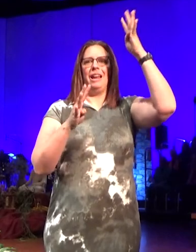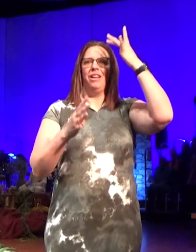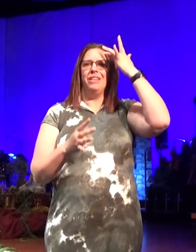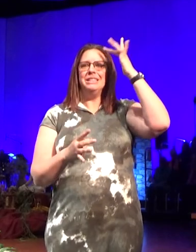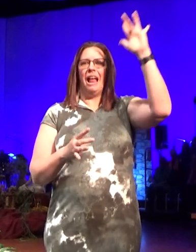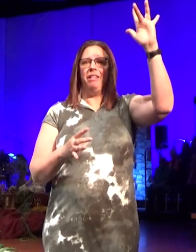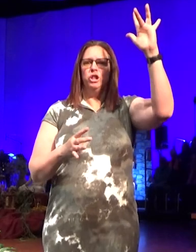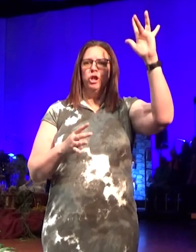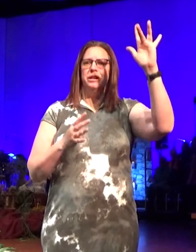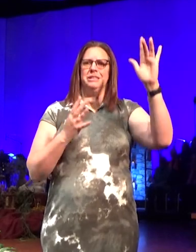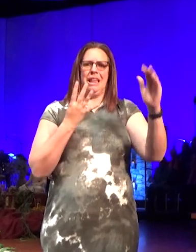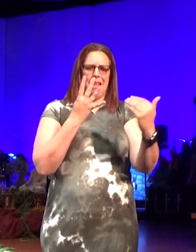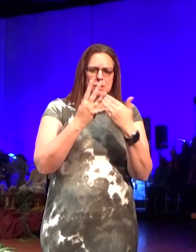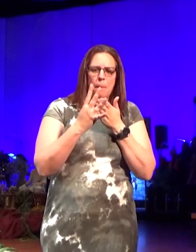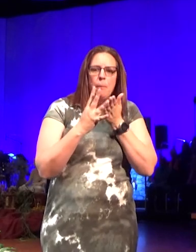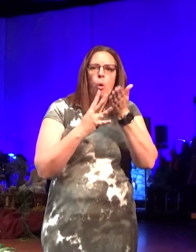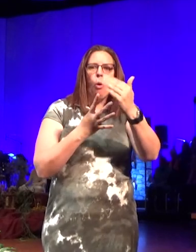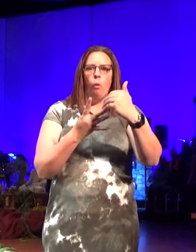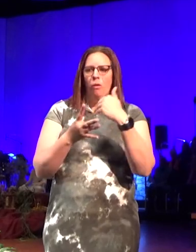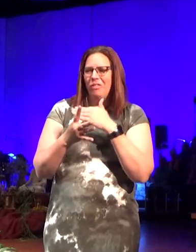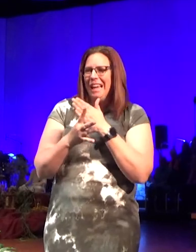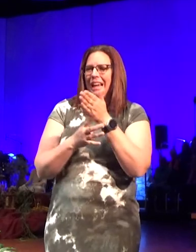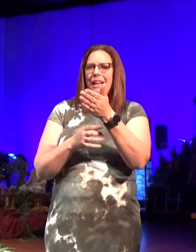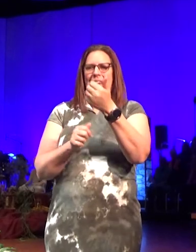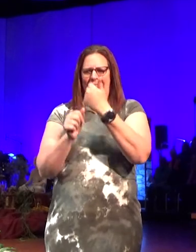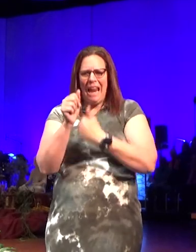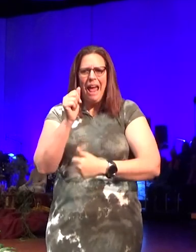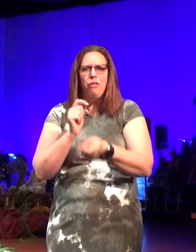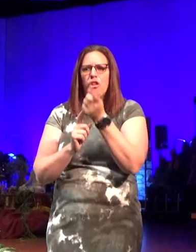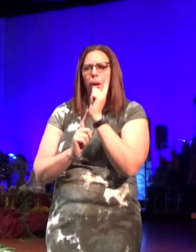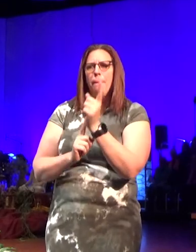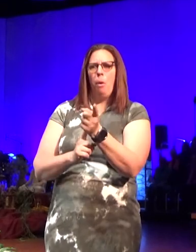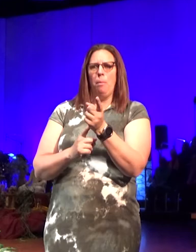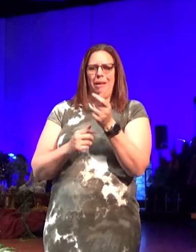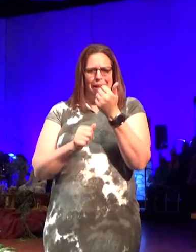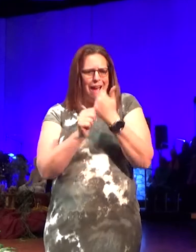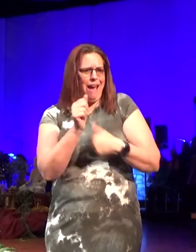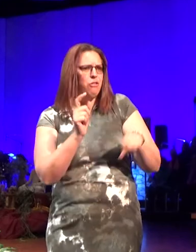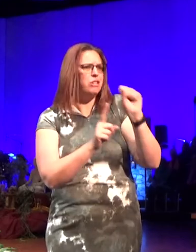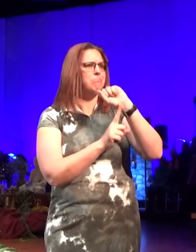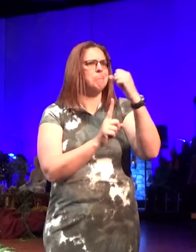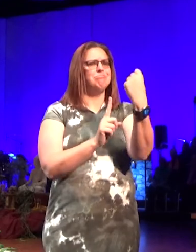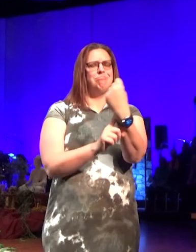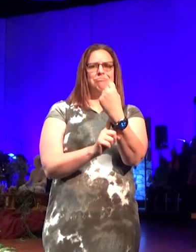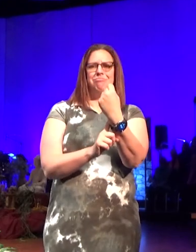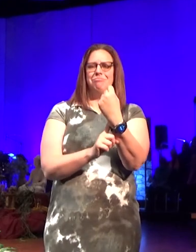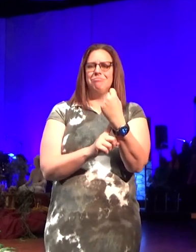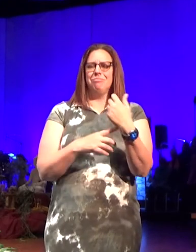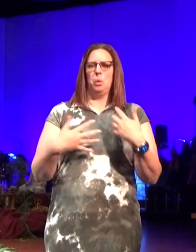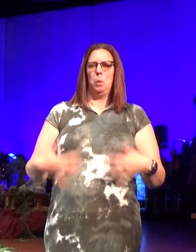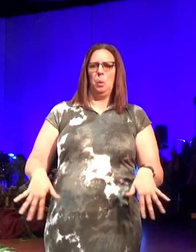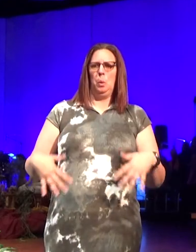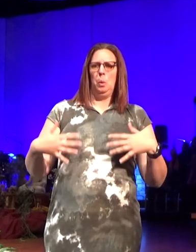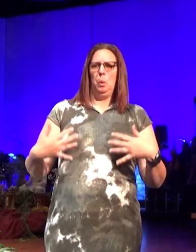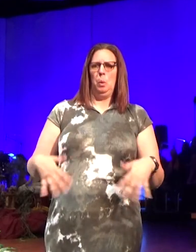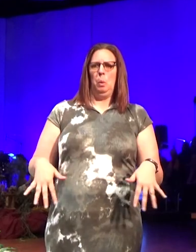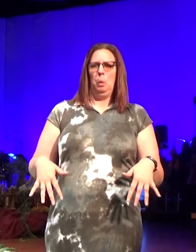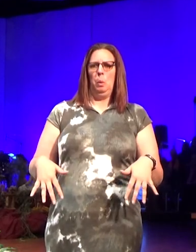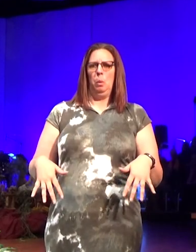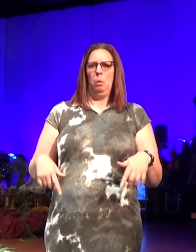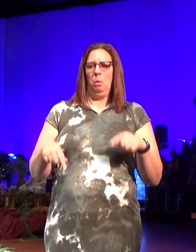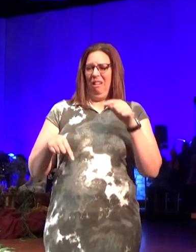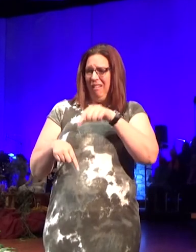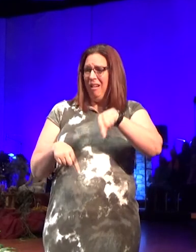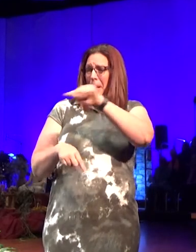in every single moment, in every circumstance, in every situation. There is nowhere that God is not.